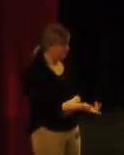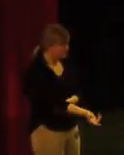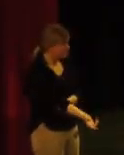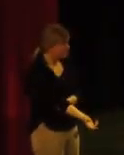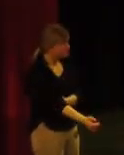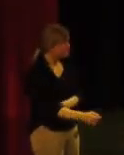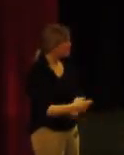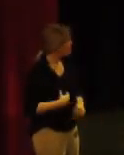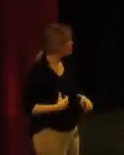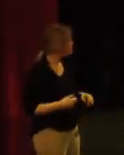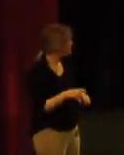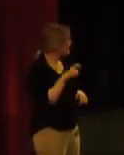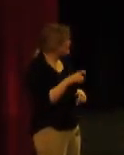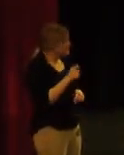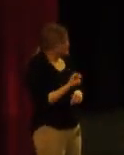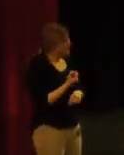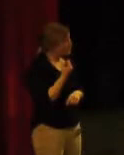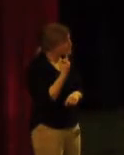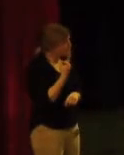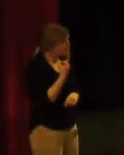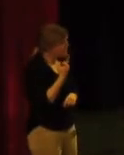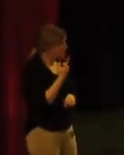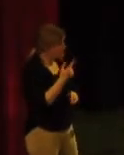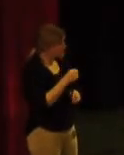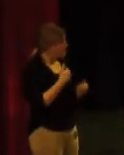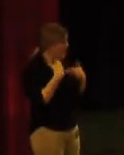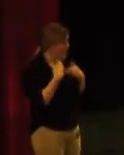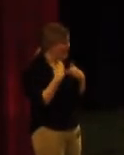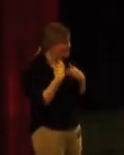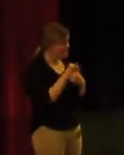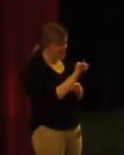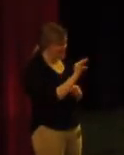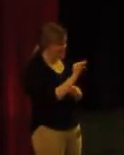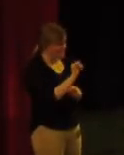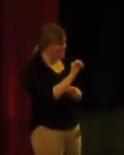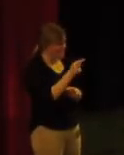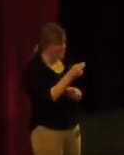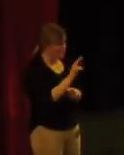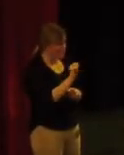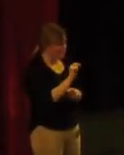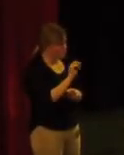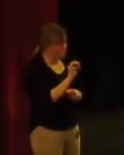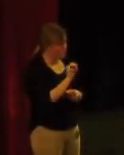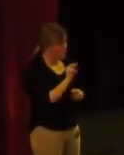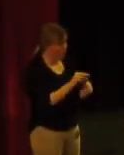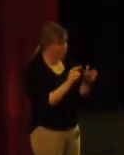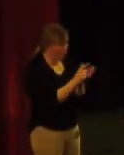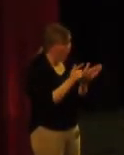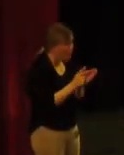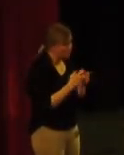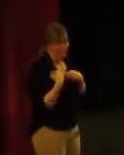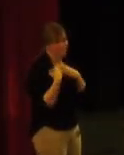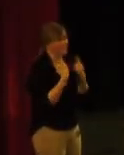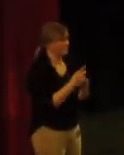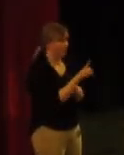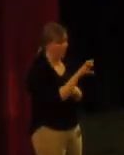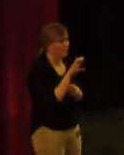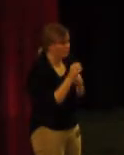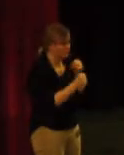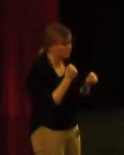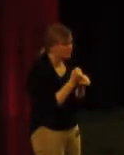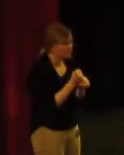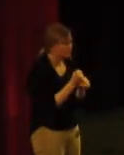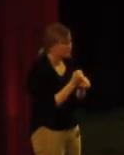things that we probably should understand is that we have immigration laws. We've had them for over 100 years, but those laws are mainly meant